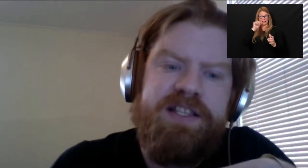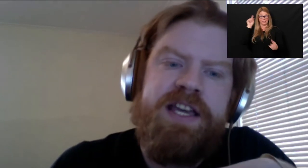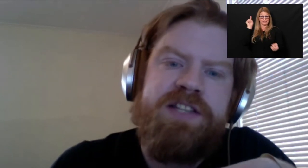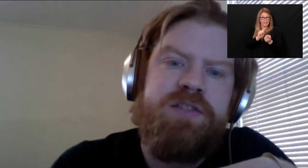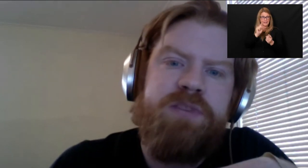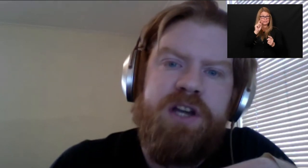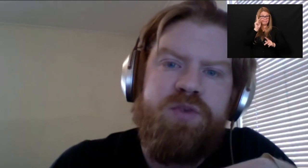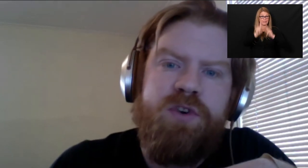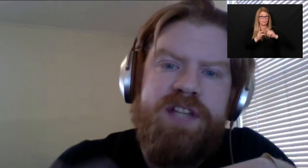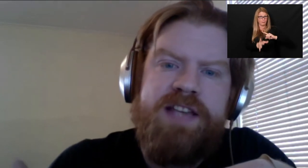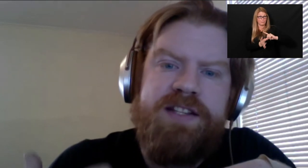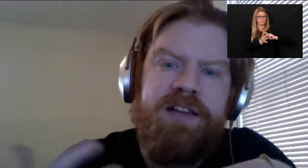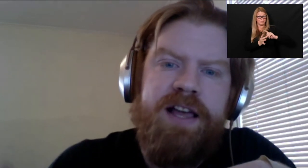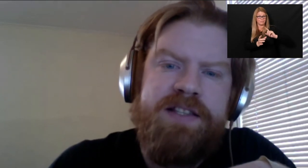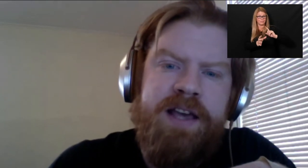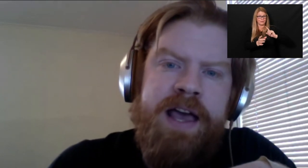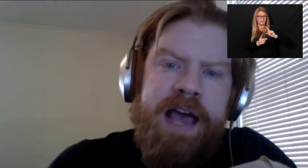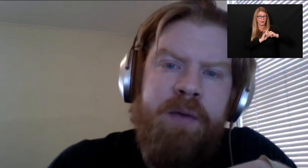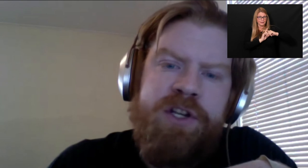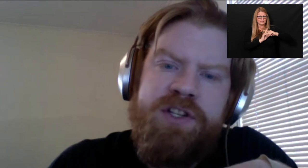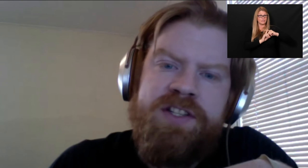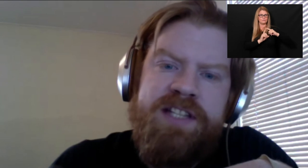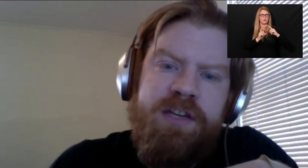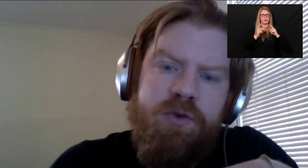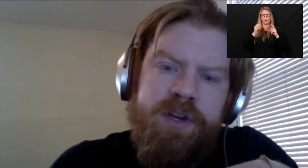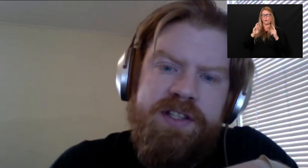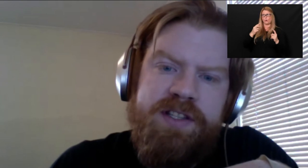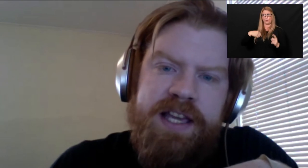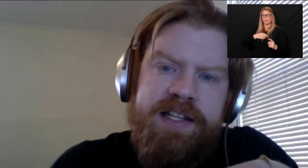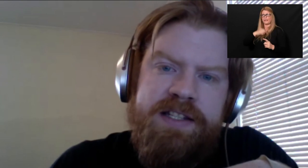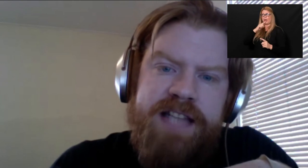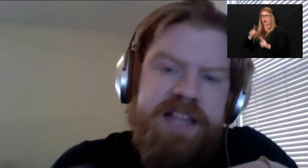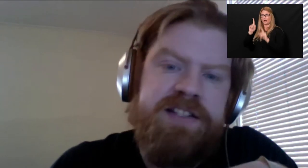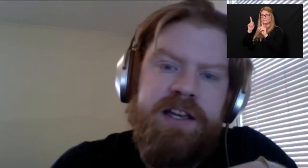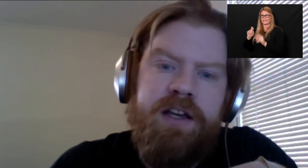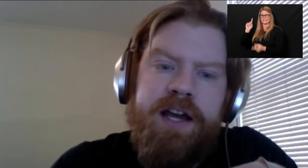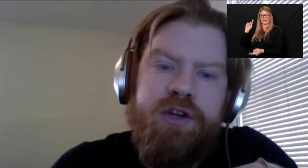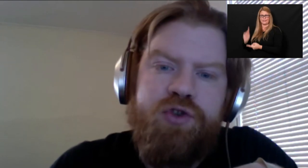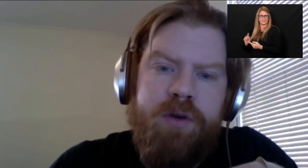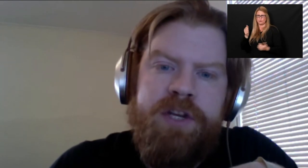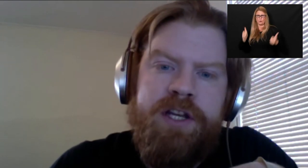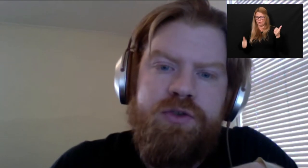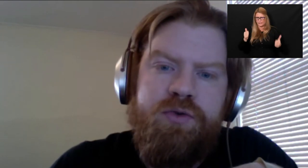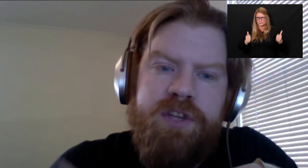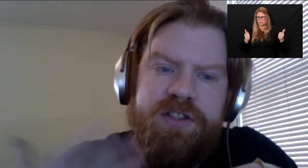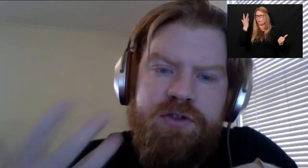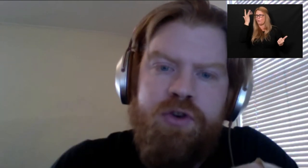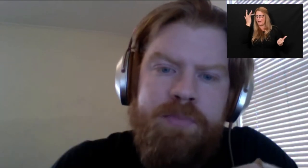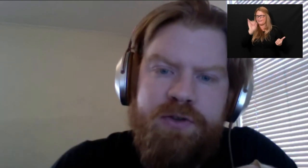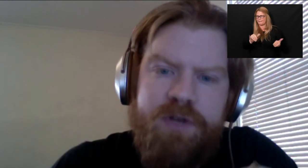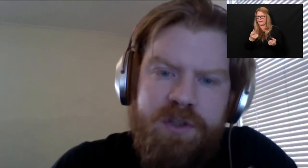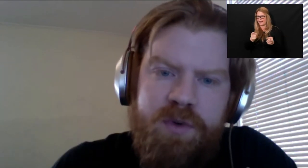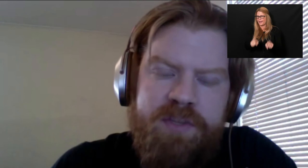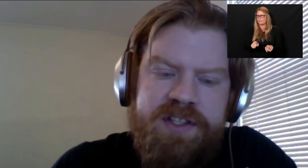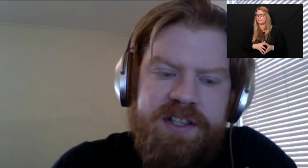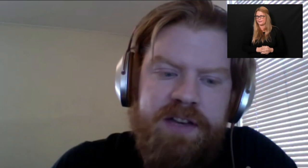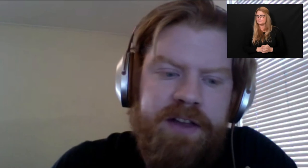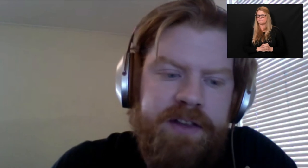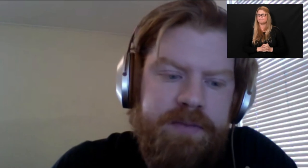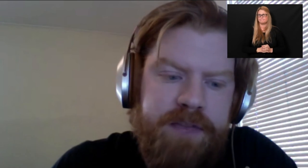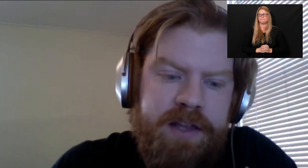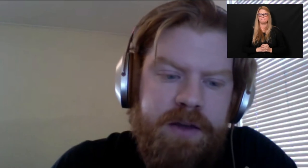less cases because we're testing less? How much is the decrease in testing kind of contributing to these good metrics that we've been